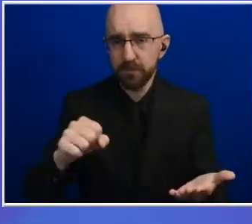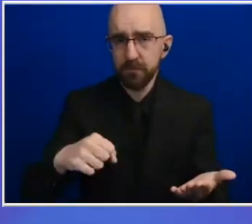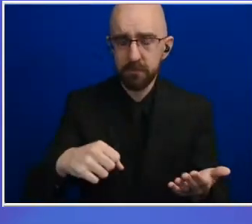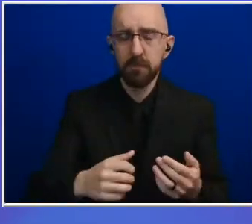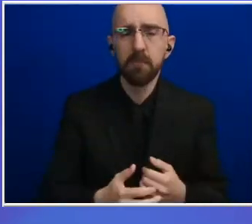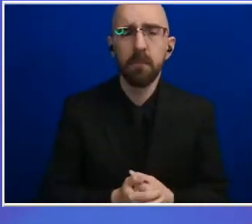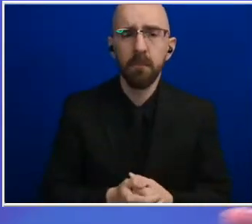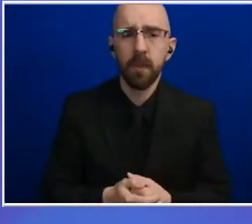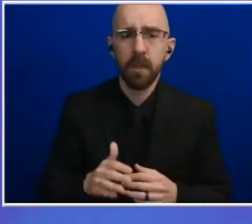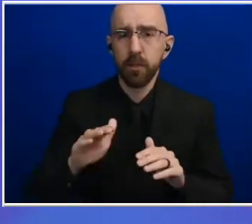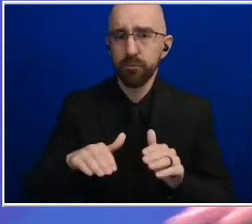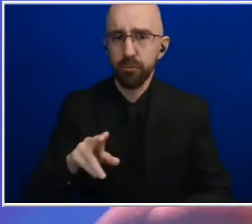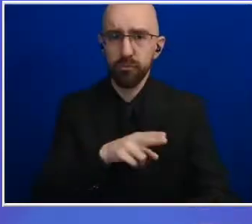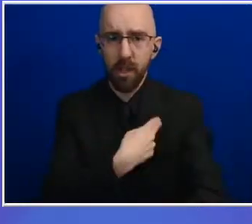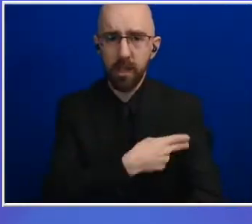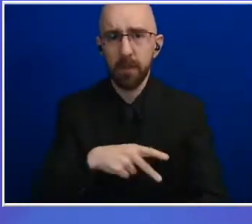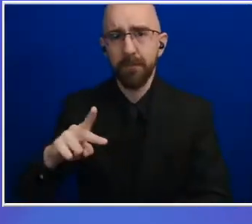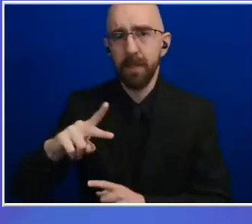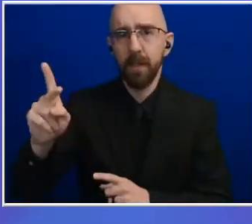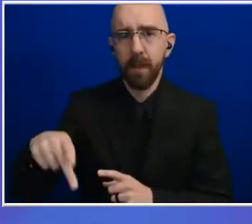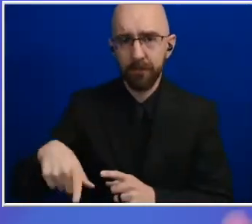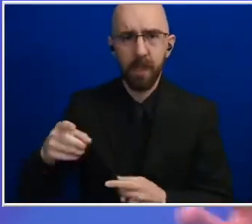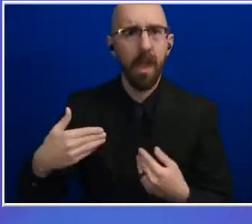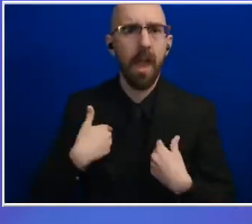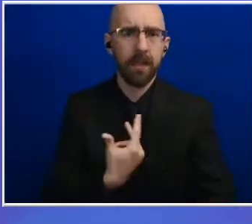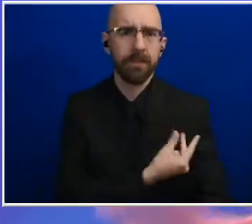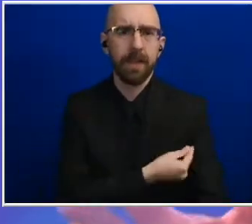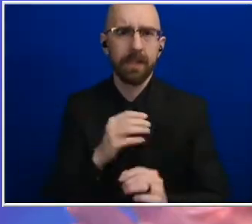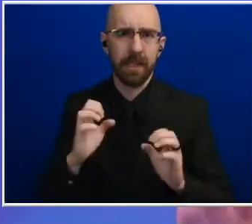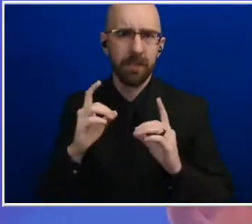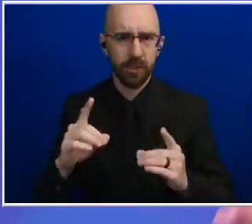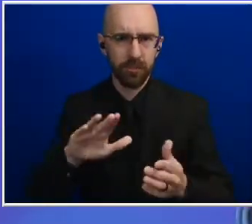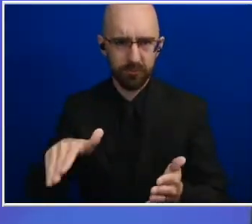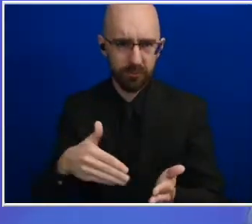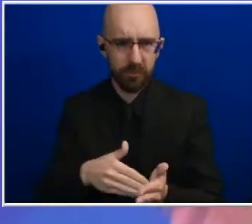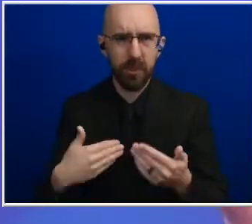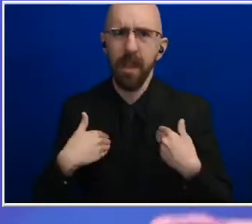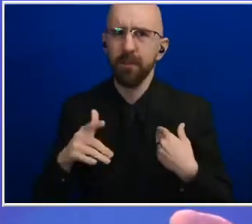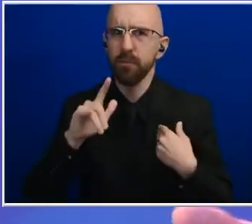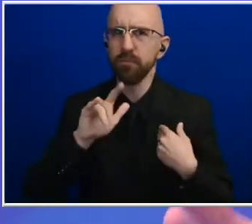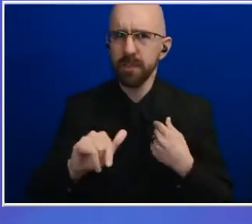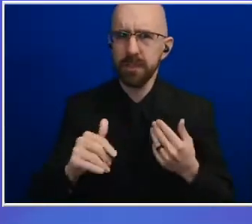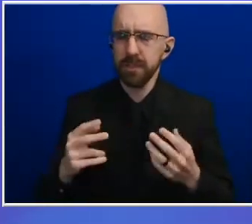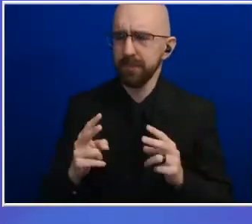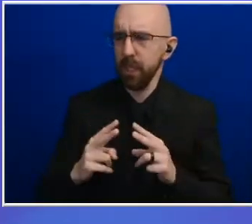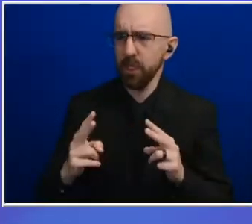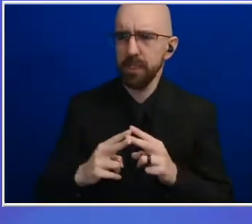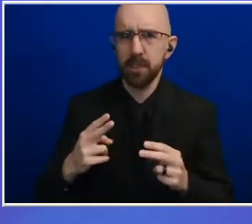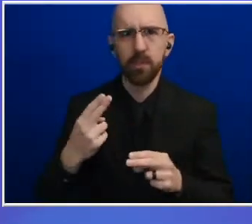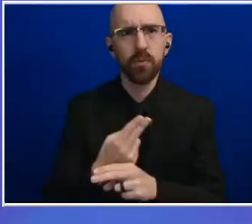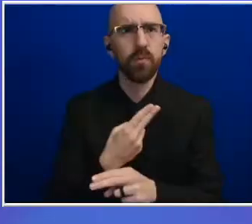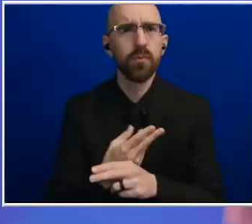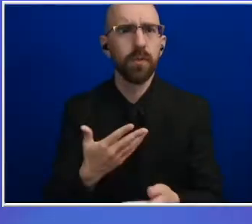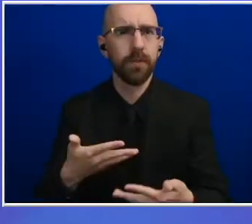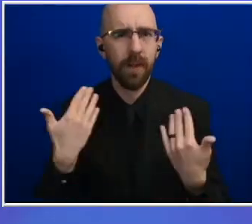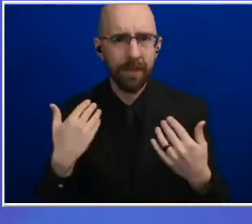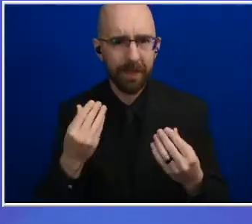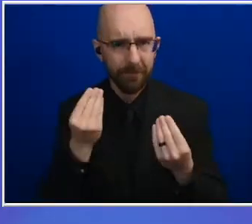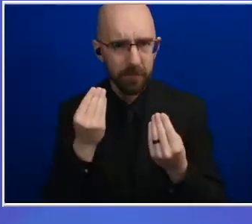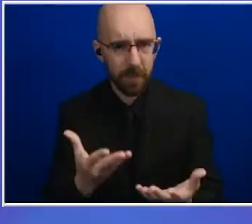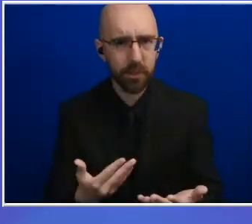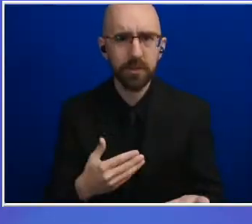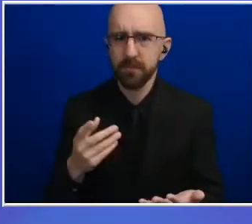Hospital of Philadelphia has a vaccine education center, and they have some really very user-friendly information, I think very